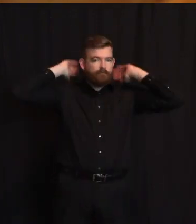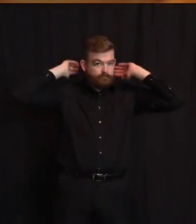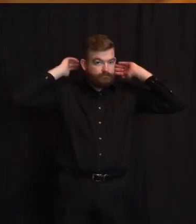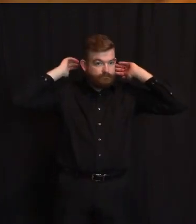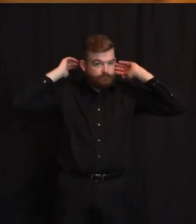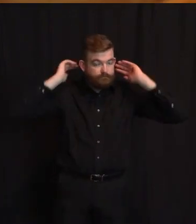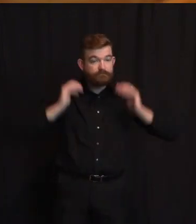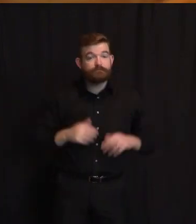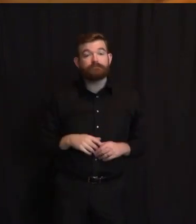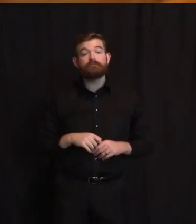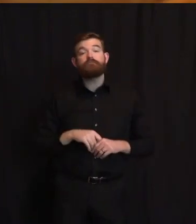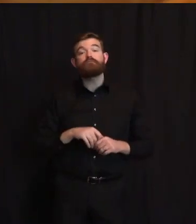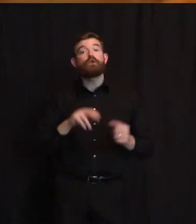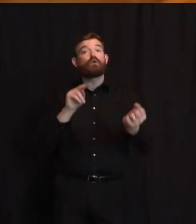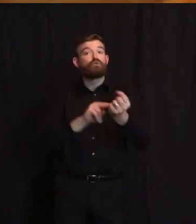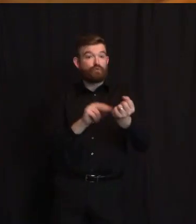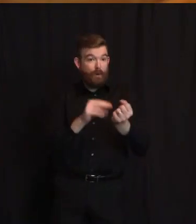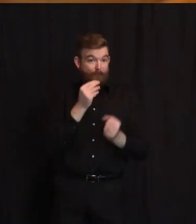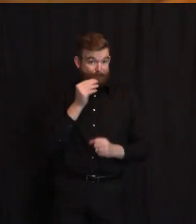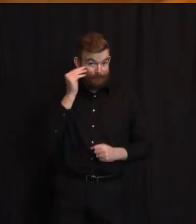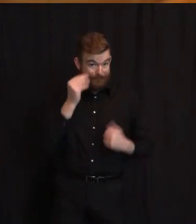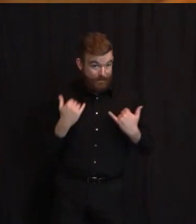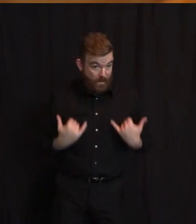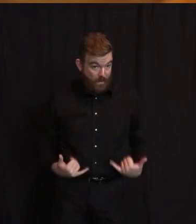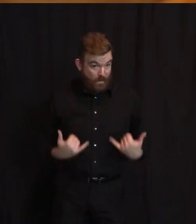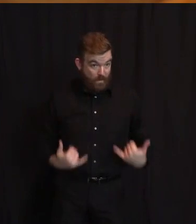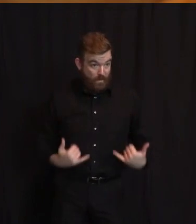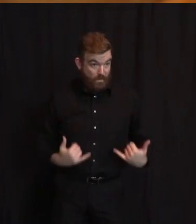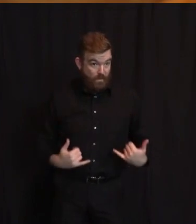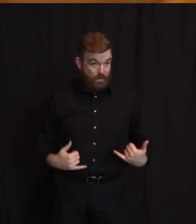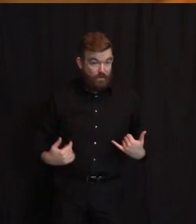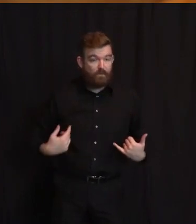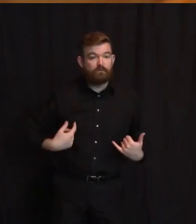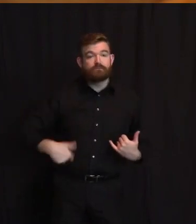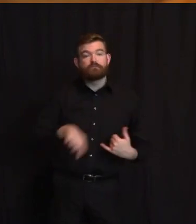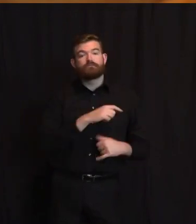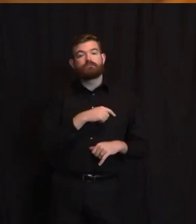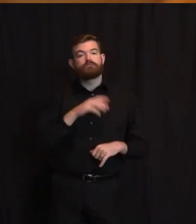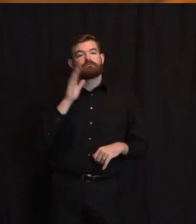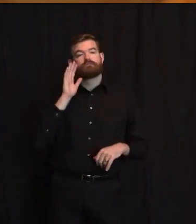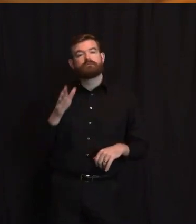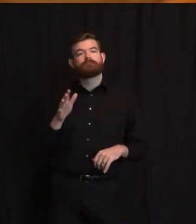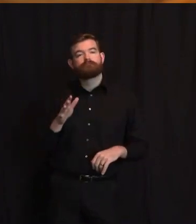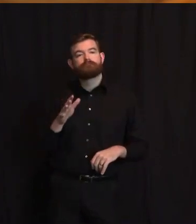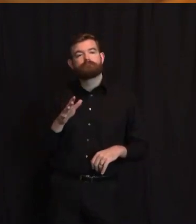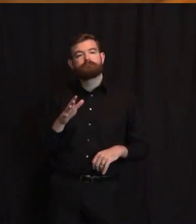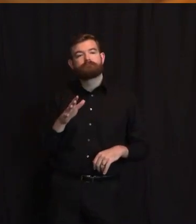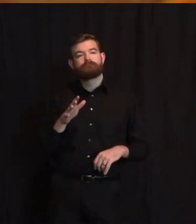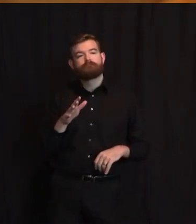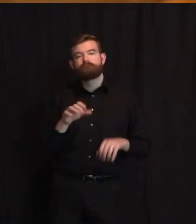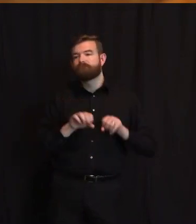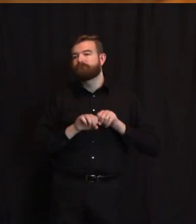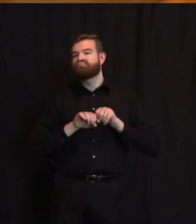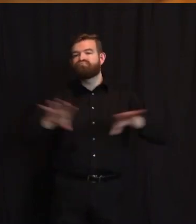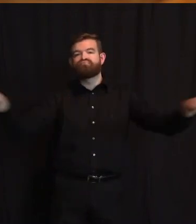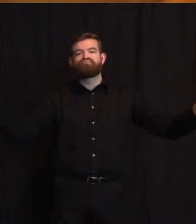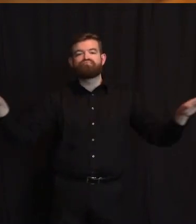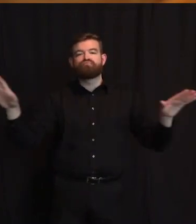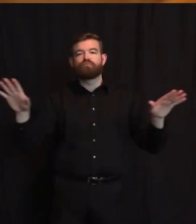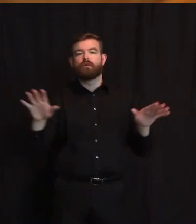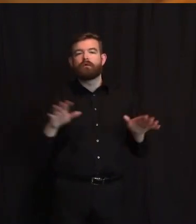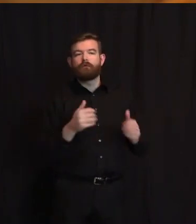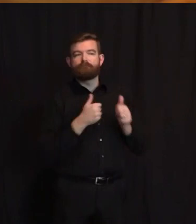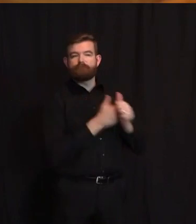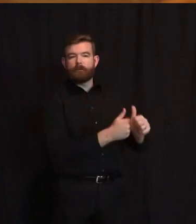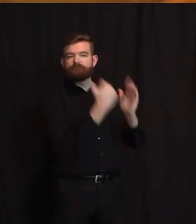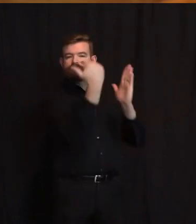focus. Today, the department will be sending the following guidance out. COVID-capable facilities. They are those